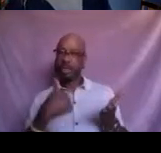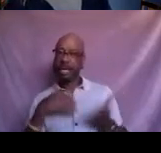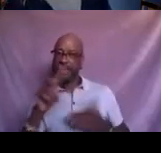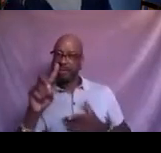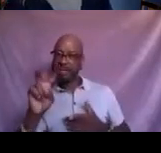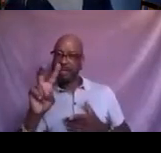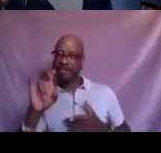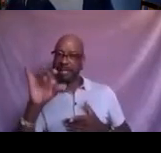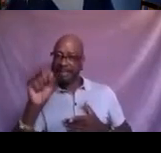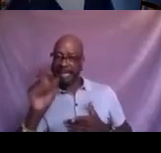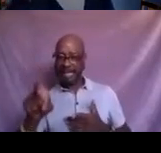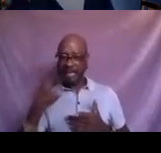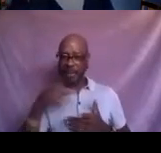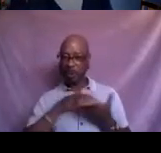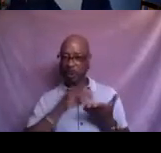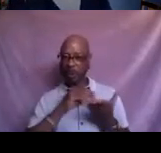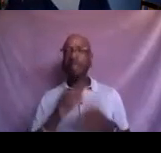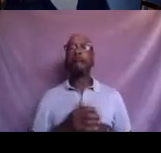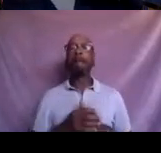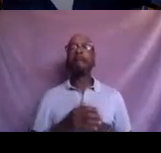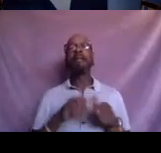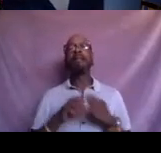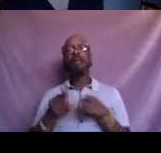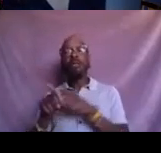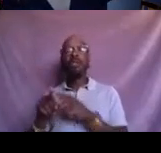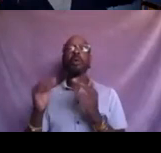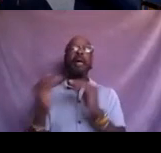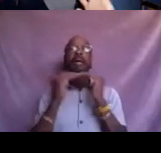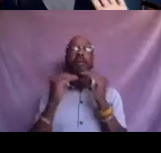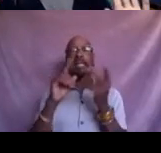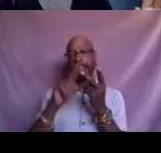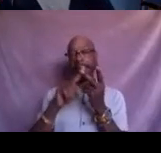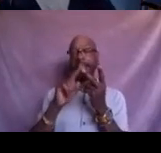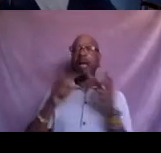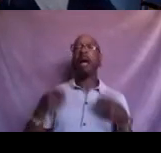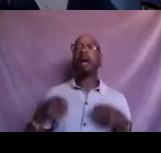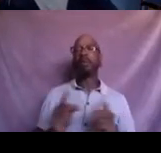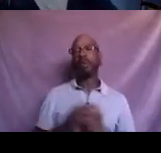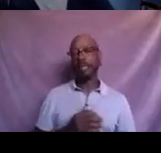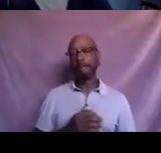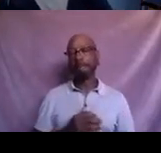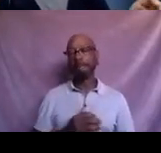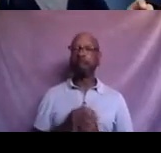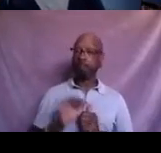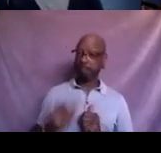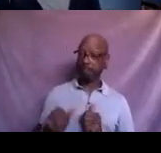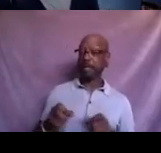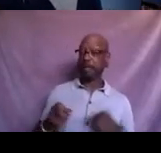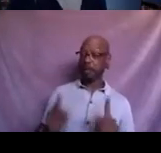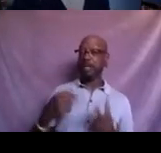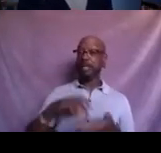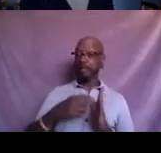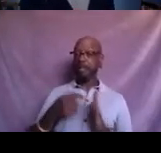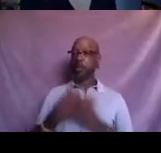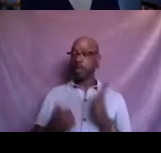and tools that they need to learn? And then we also think about equity of opportunity. And equity of opportunity are the things that we ask students to